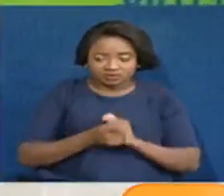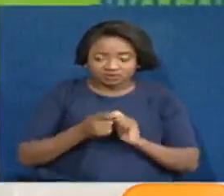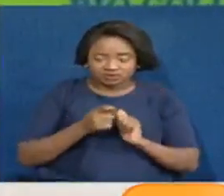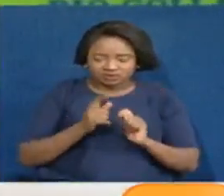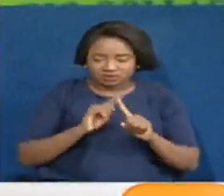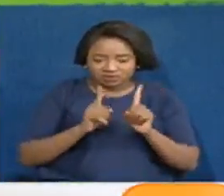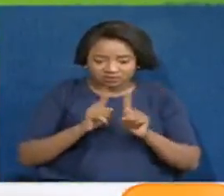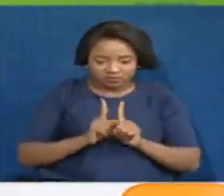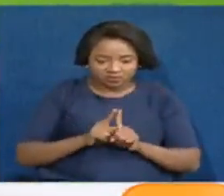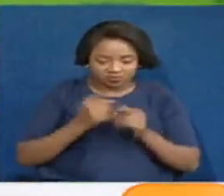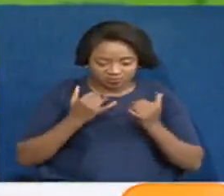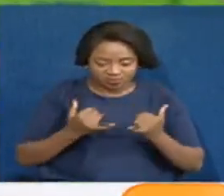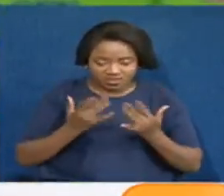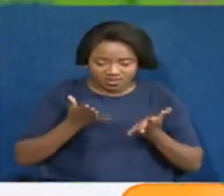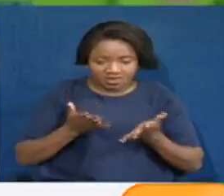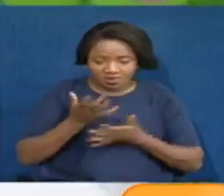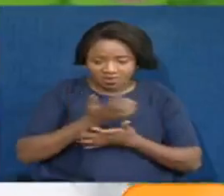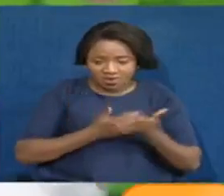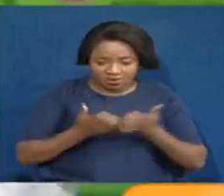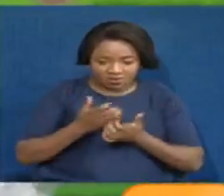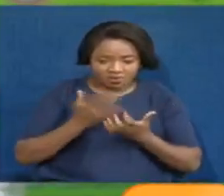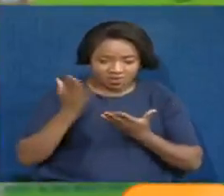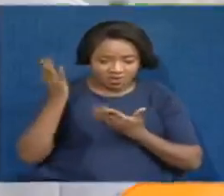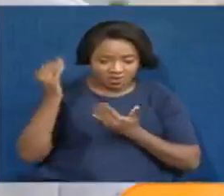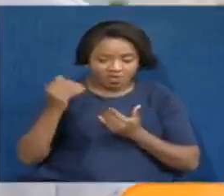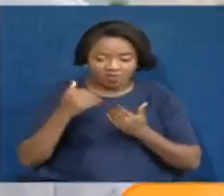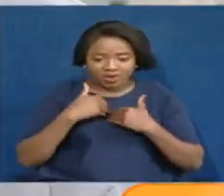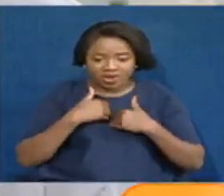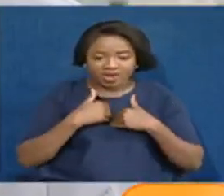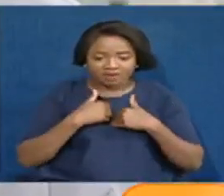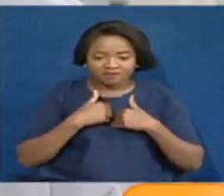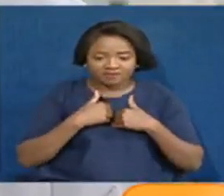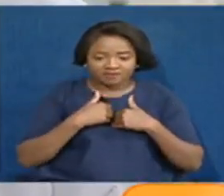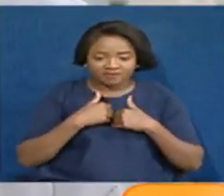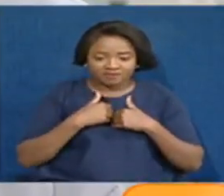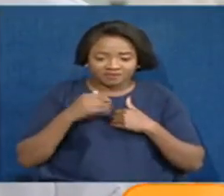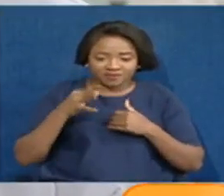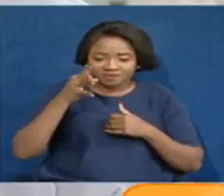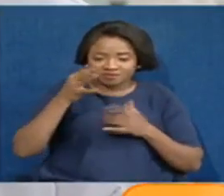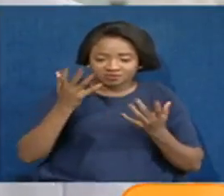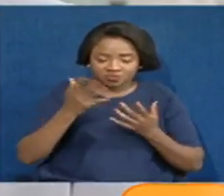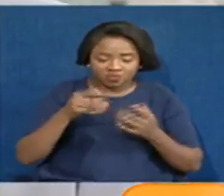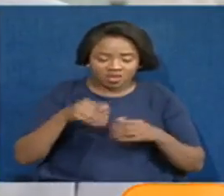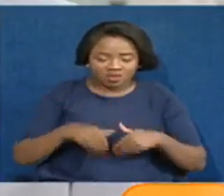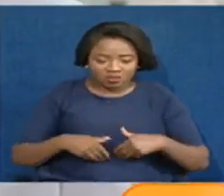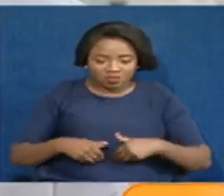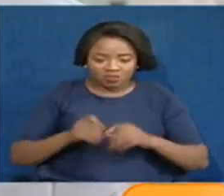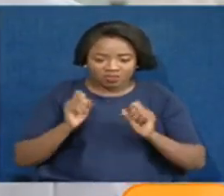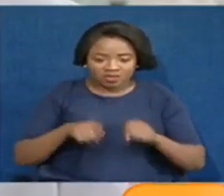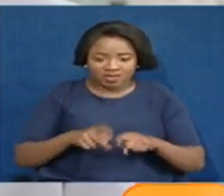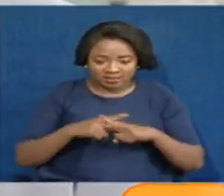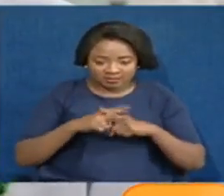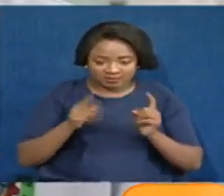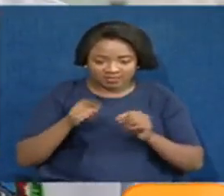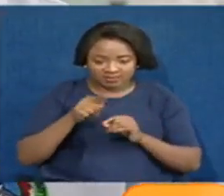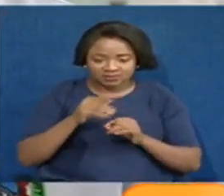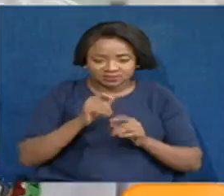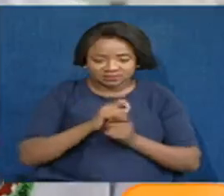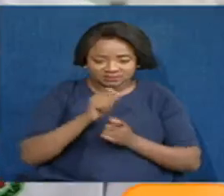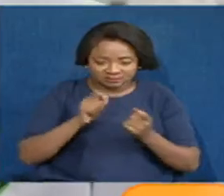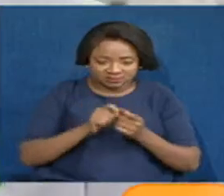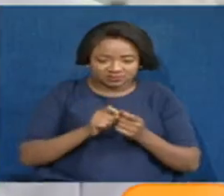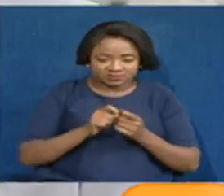Economically, I look forward to see a future where the youths can be able to embark in this particular